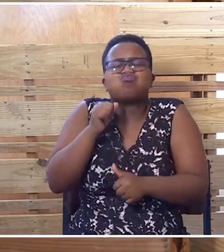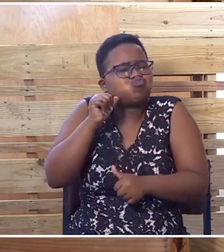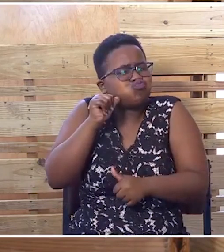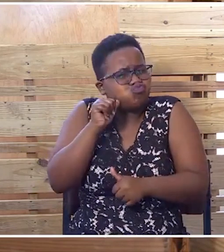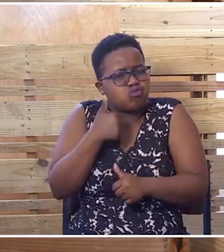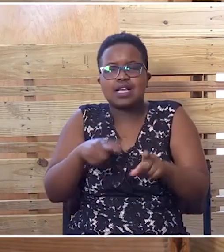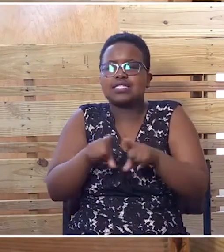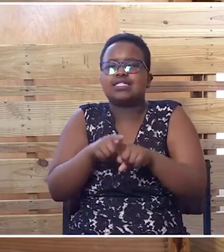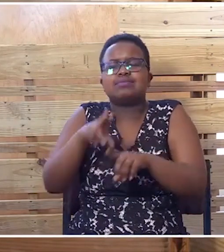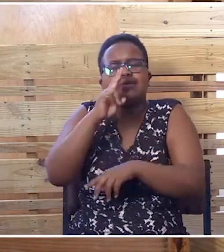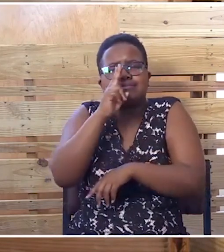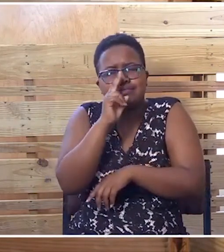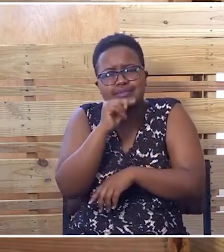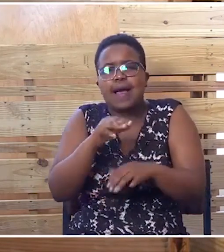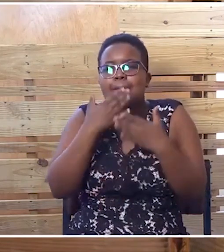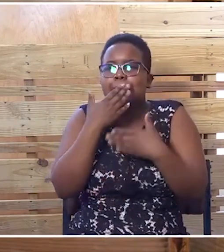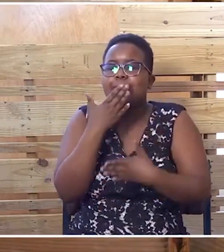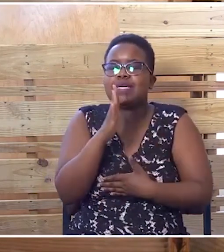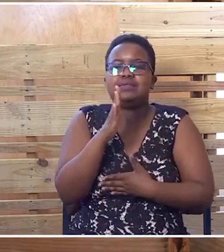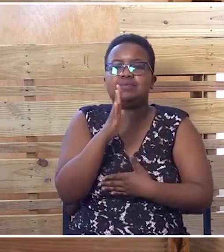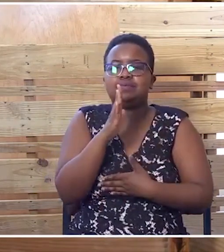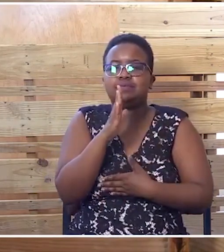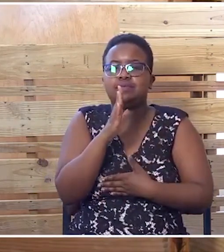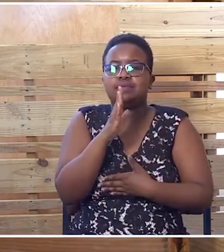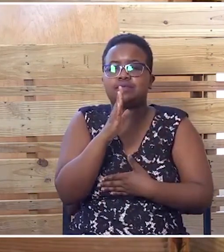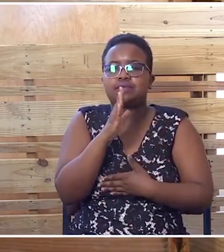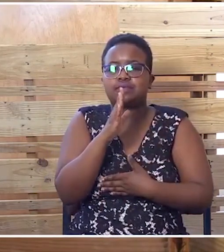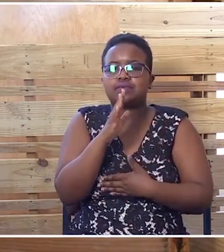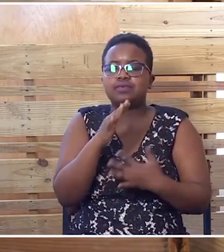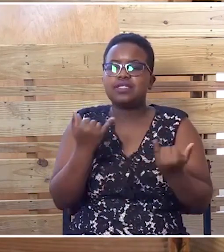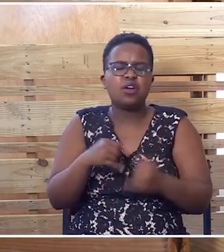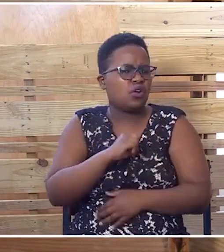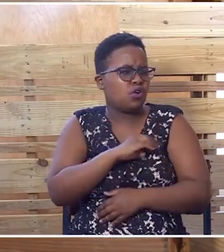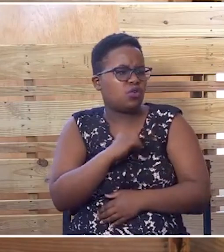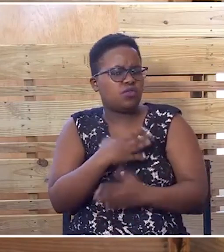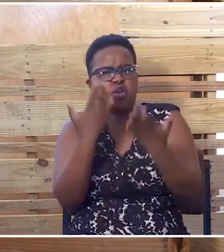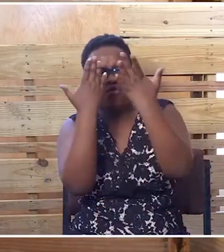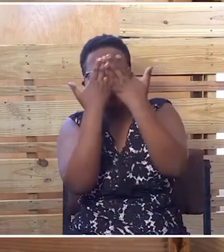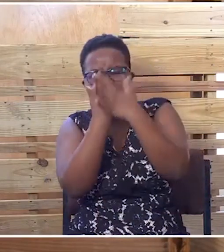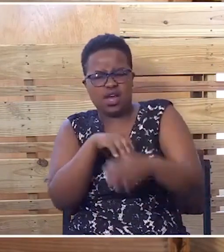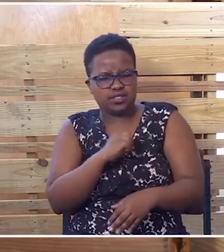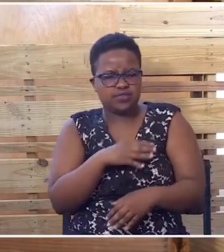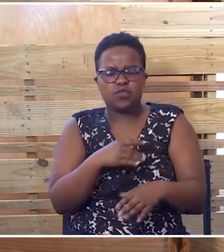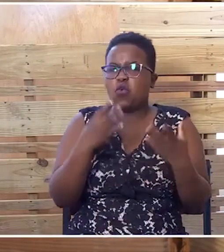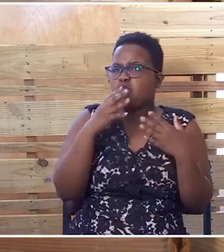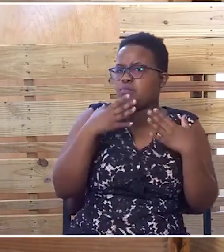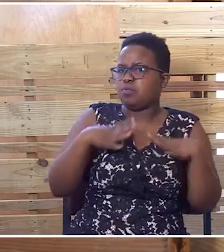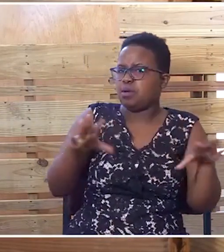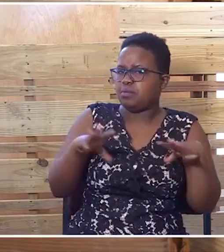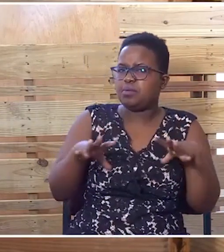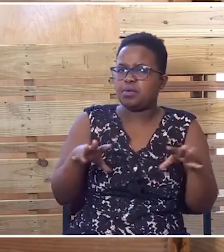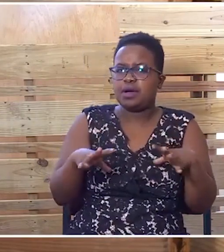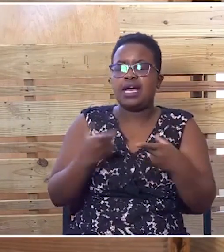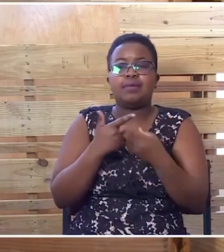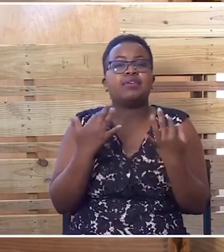fun will it be? We'll not have to fear. You know, the fear at night, the fear of going to where, you know, you will not fear all these things because